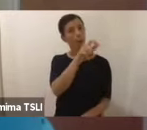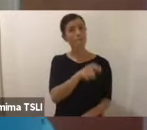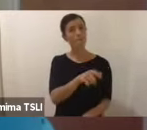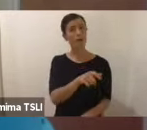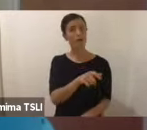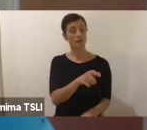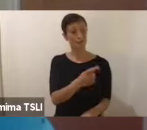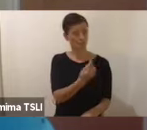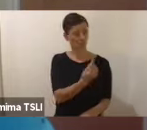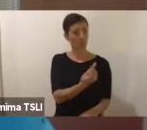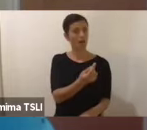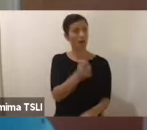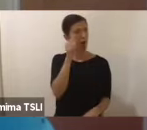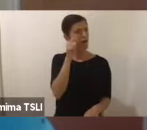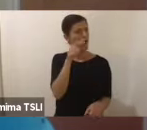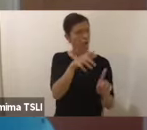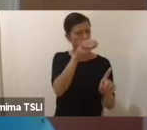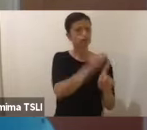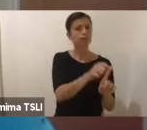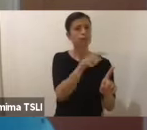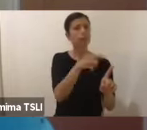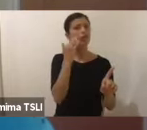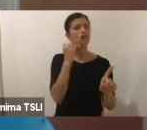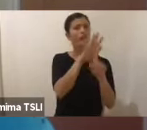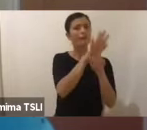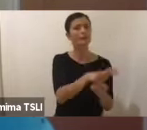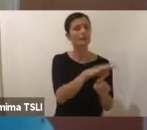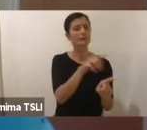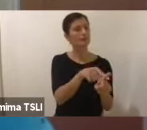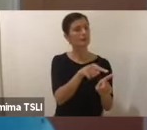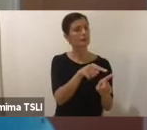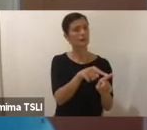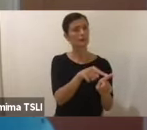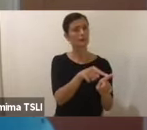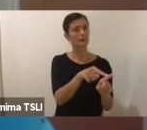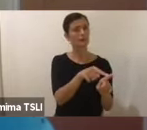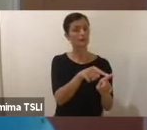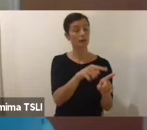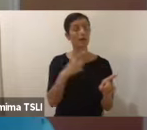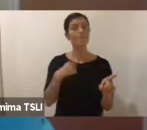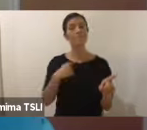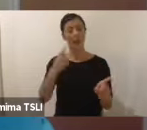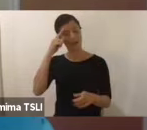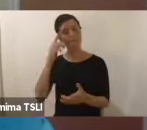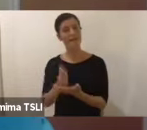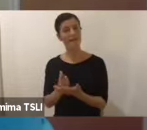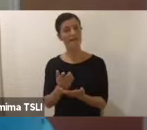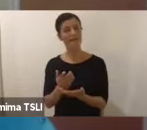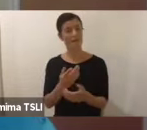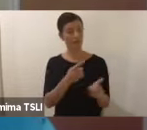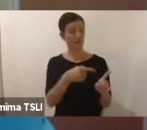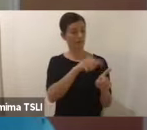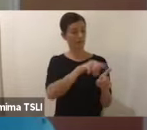think if that happened there would only be black indigenous people of color in the order it's this is my view